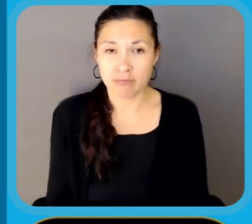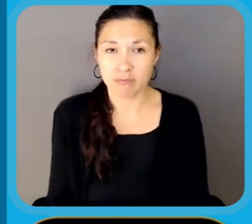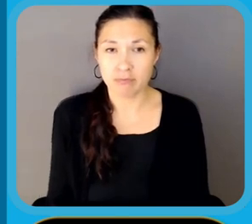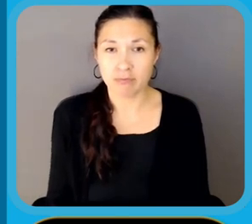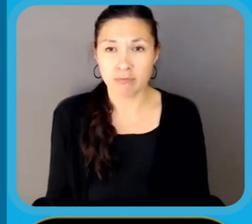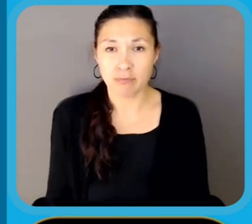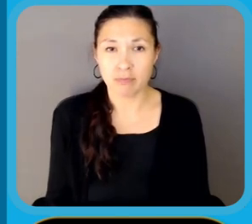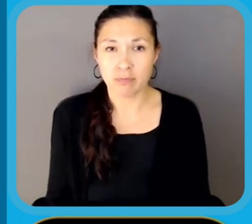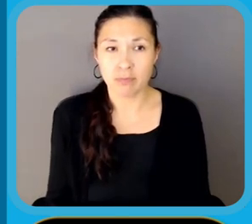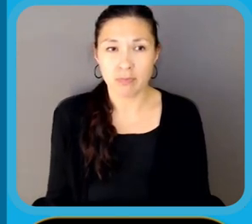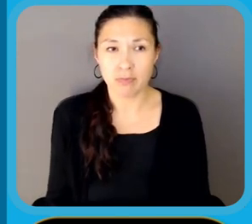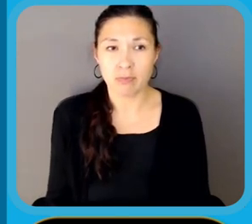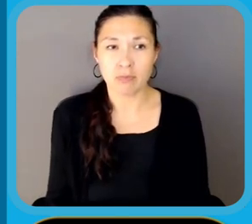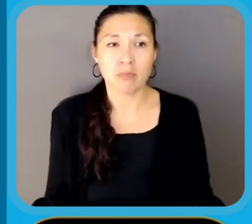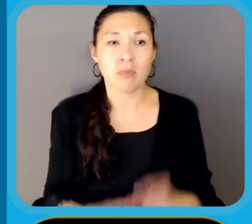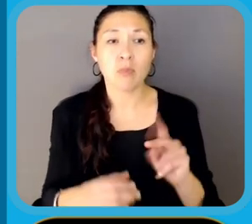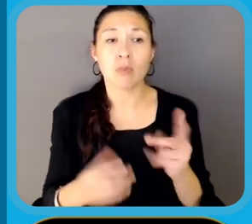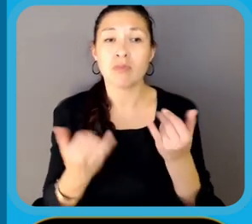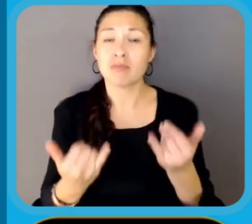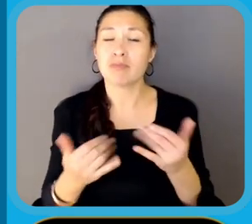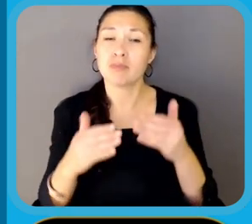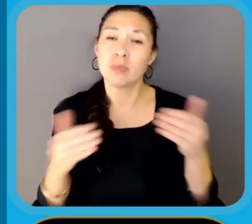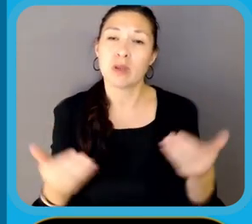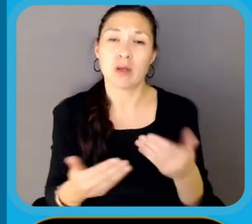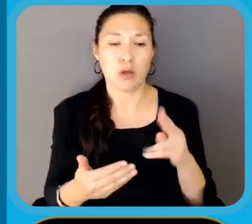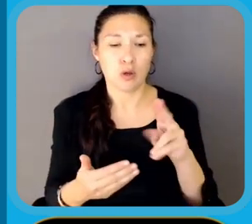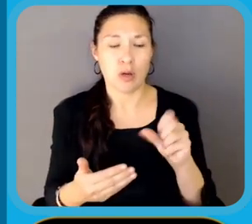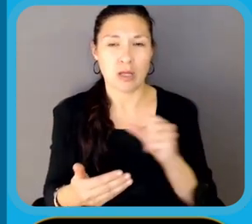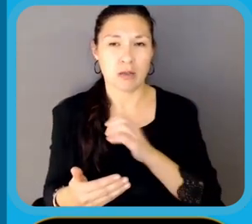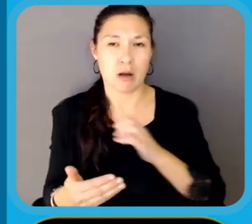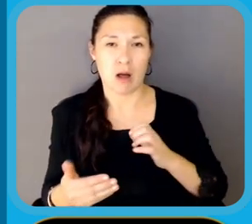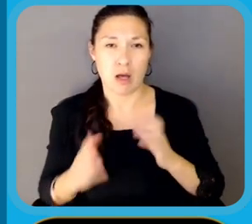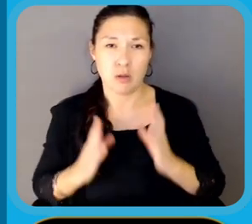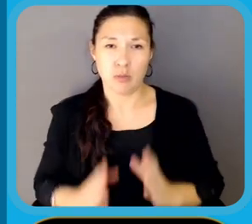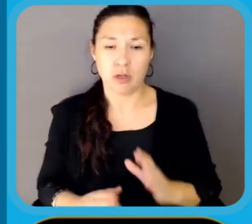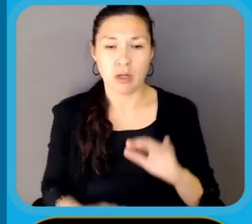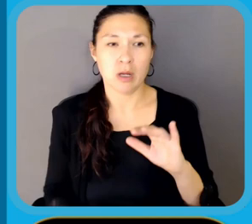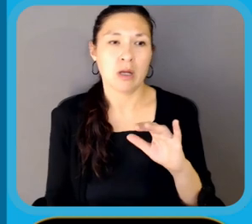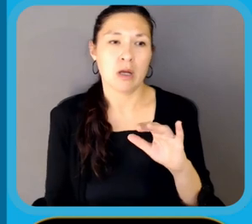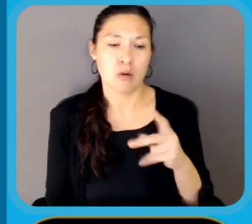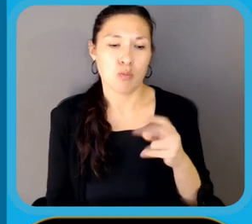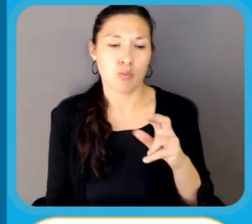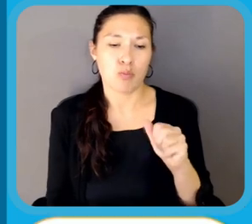Delegates and guests, please welcome U.S. Congresswoman Pramila Jayapal.